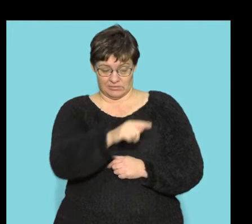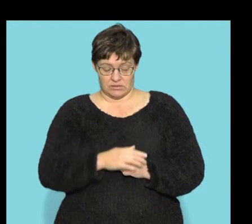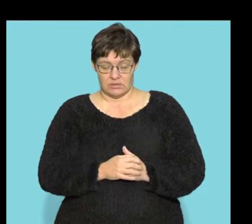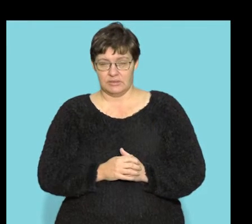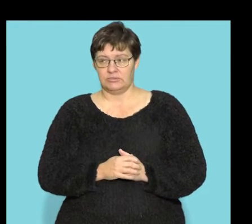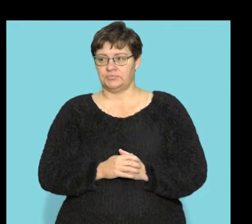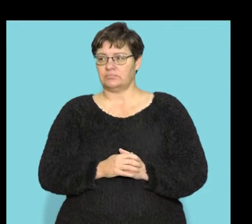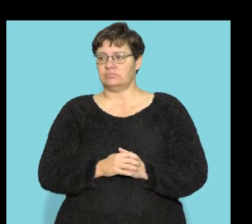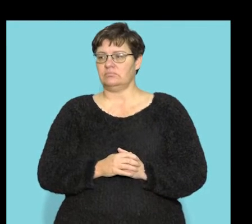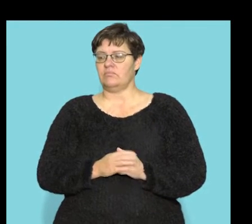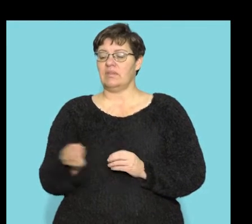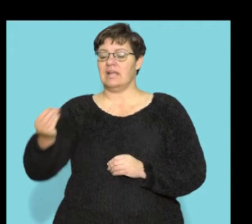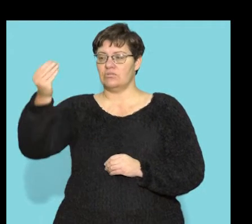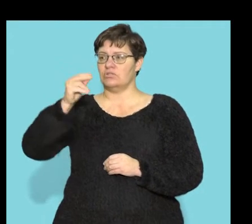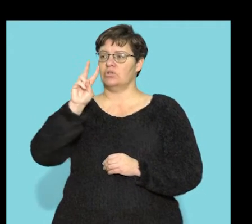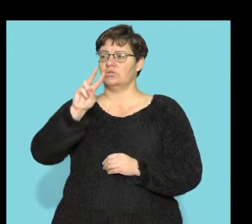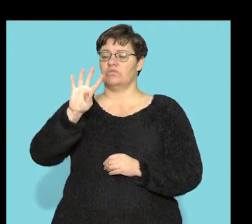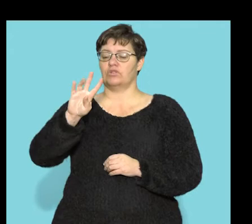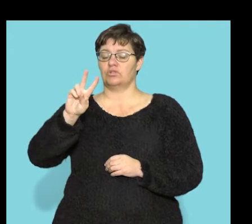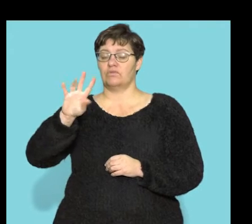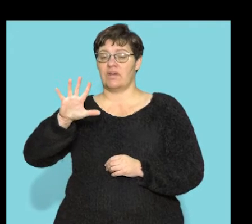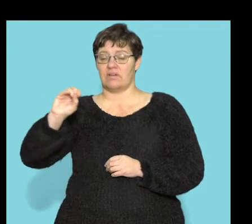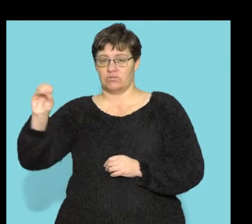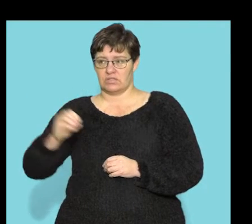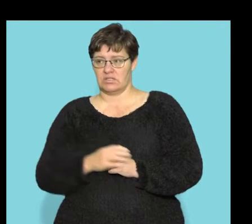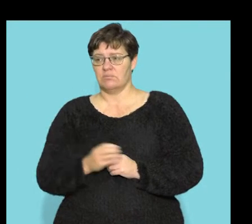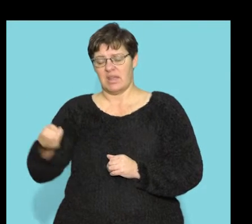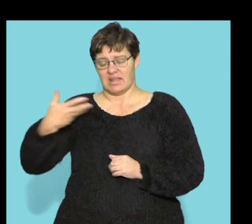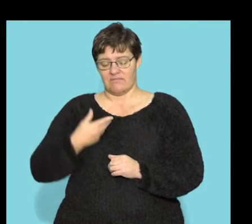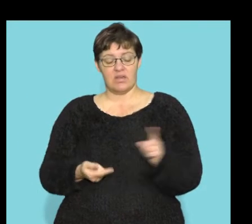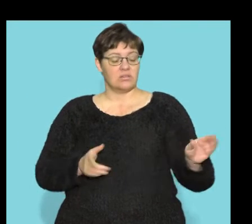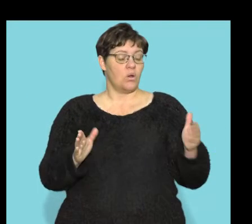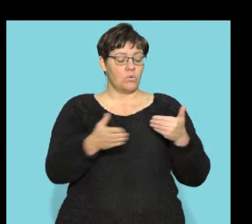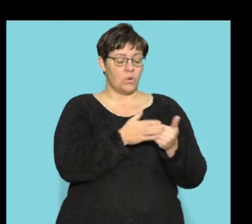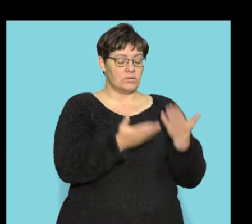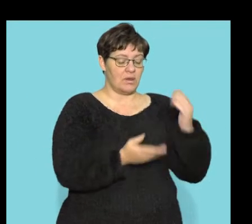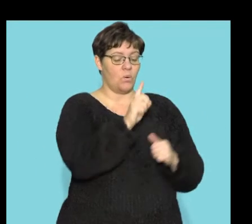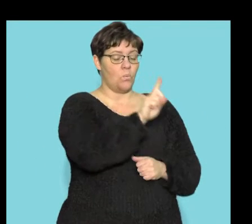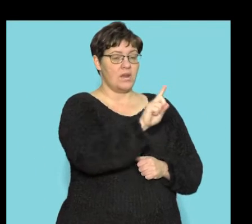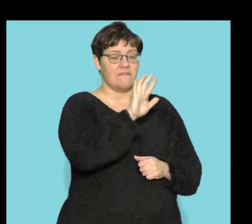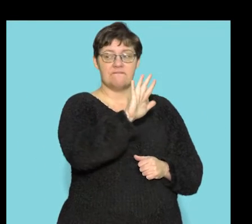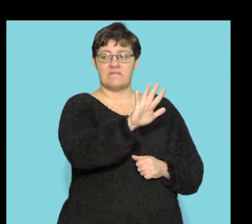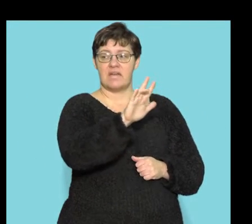Okay, the interest was 242,500, given figure. So your closing balance is